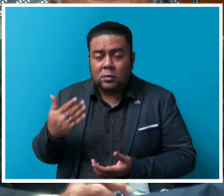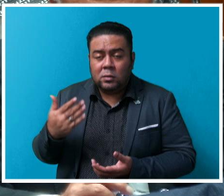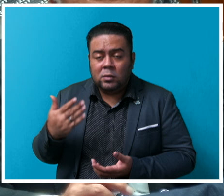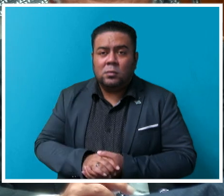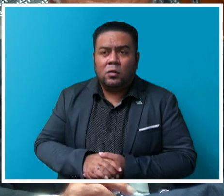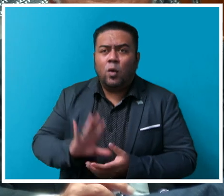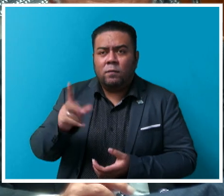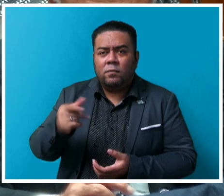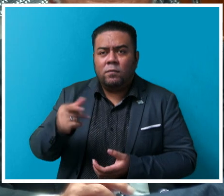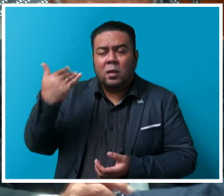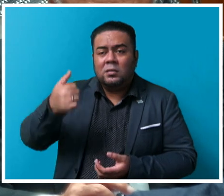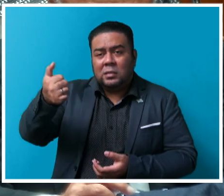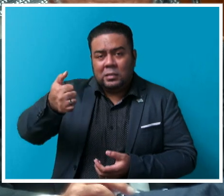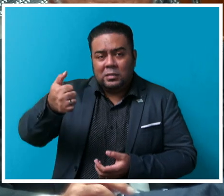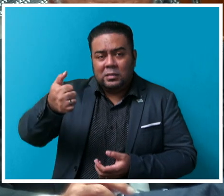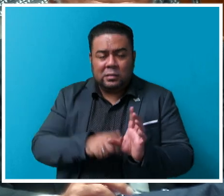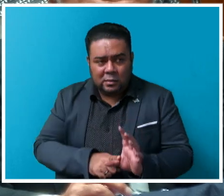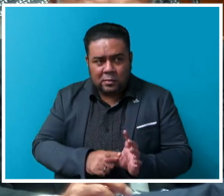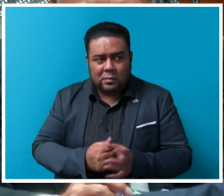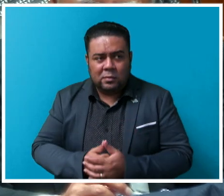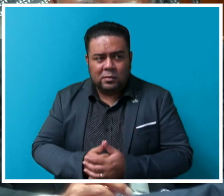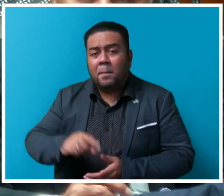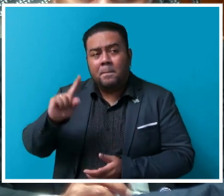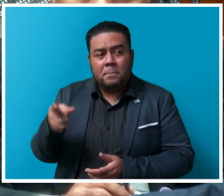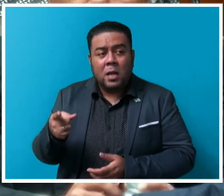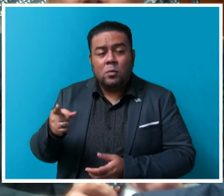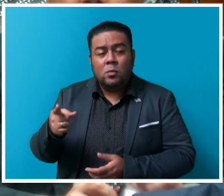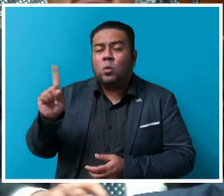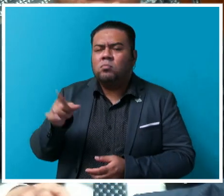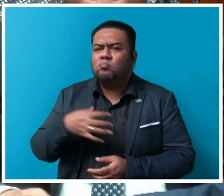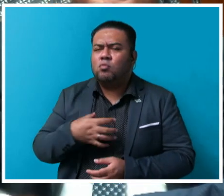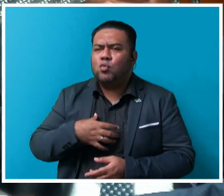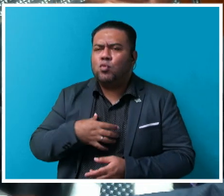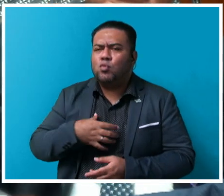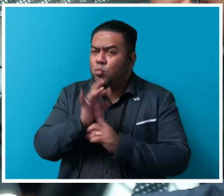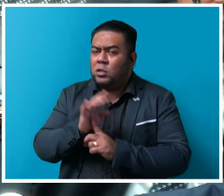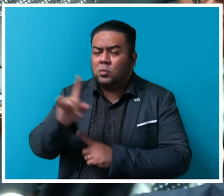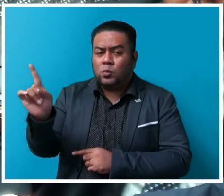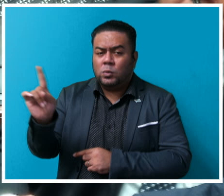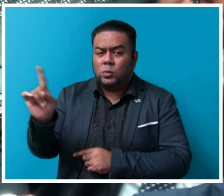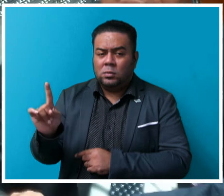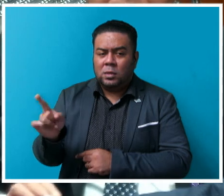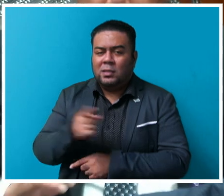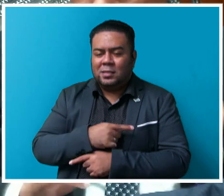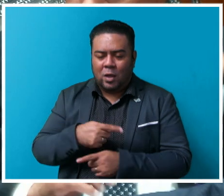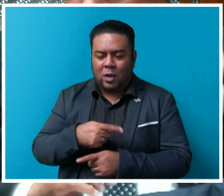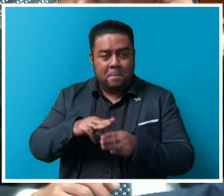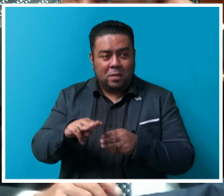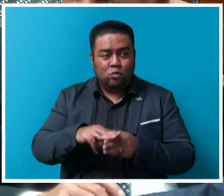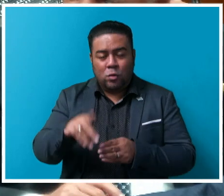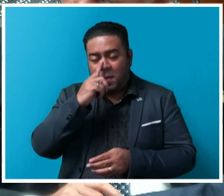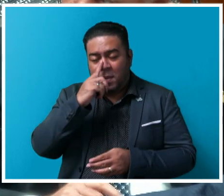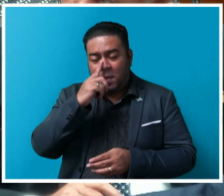House about the last 16 years. But what is more important, Honorable Speaker, is our message to the people of